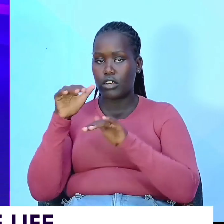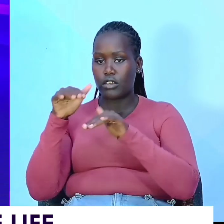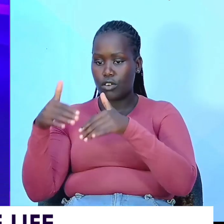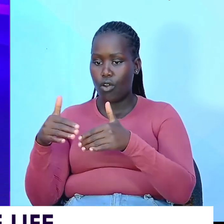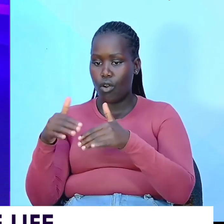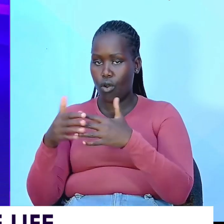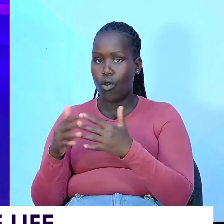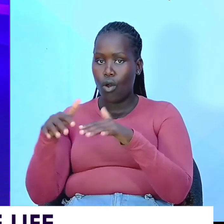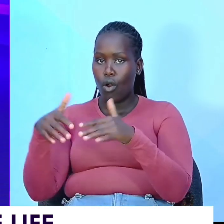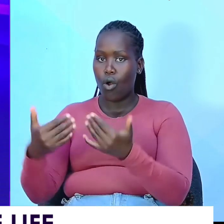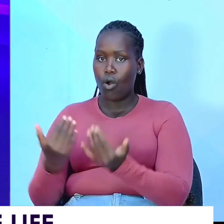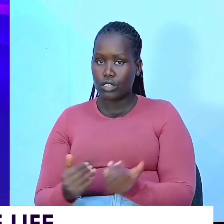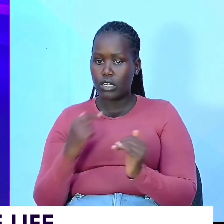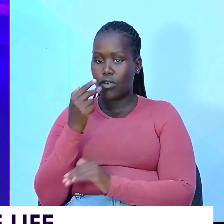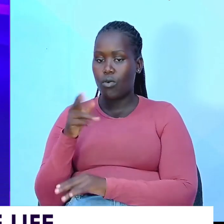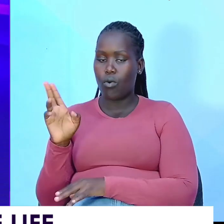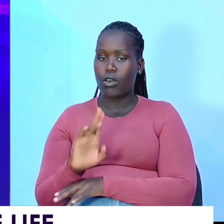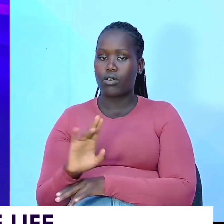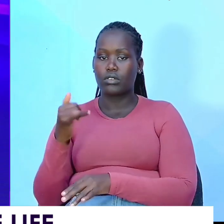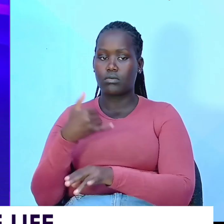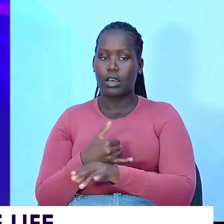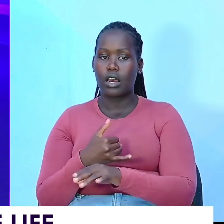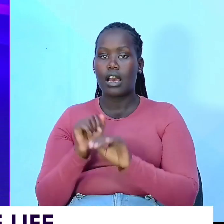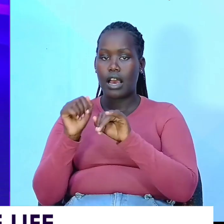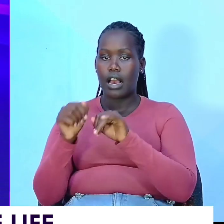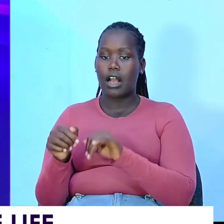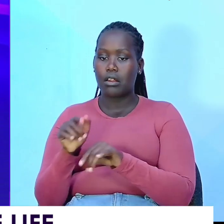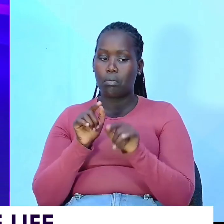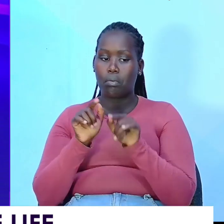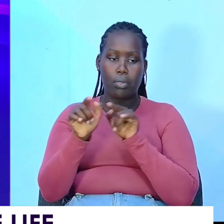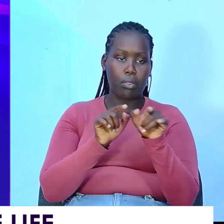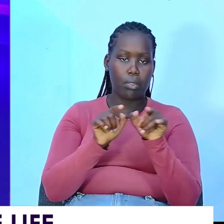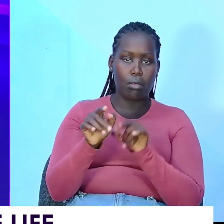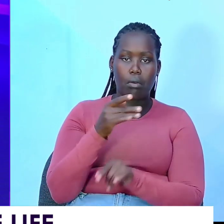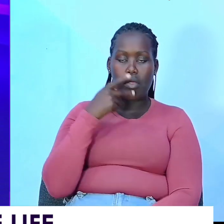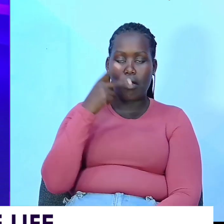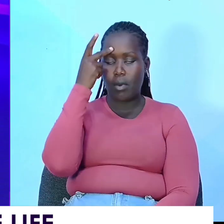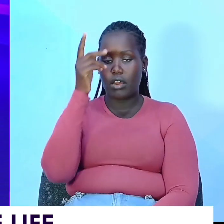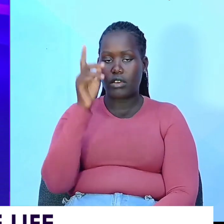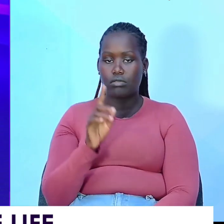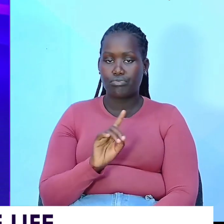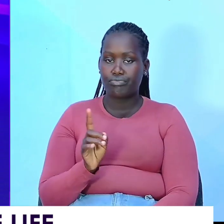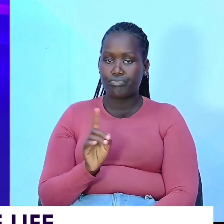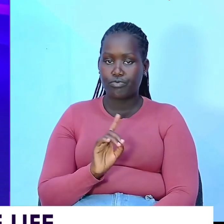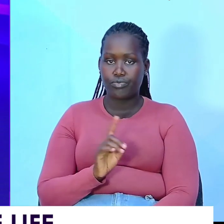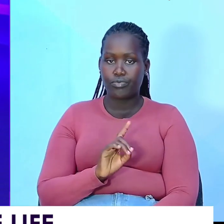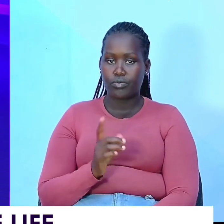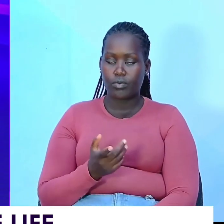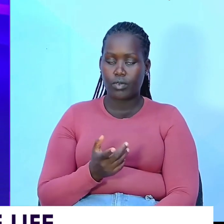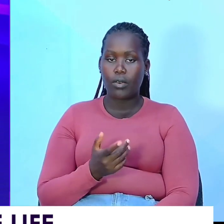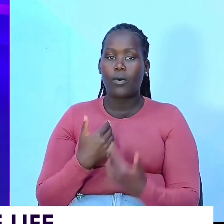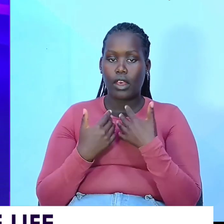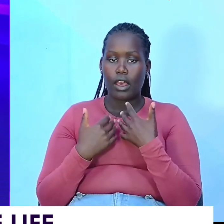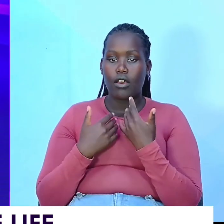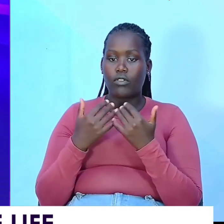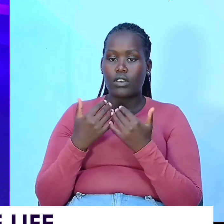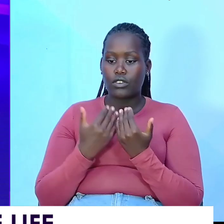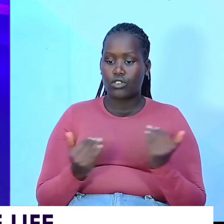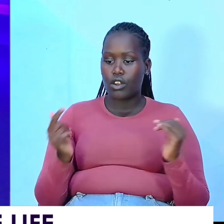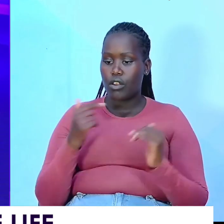abusing substances can blame it on their parents. There are rebellious children who will just go out